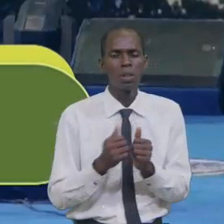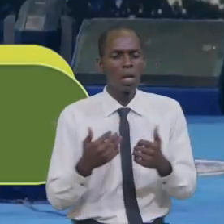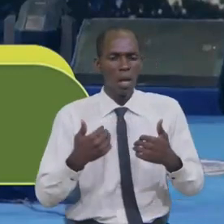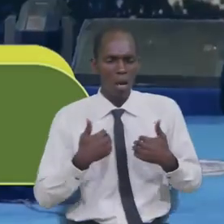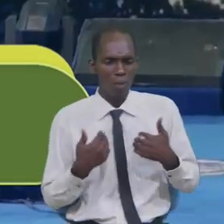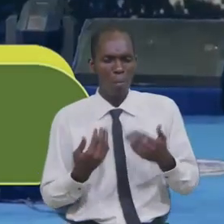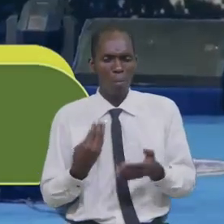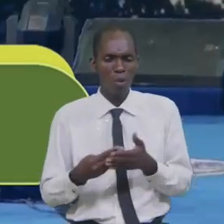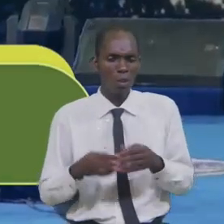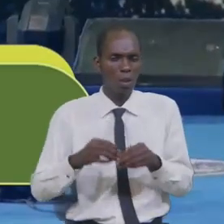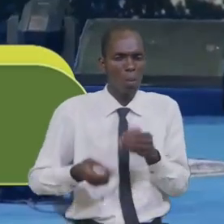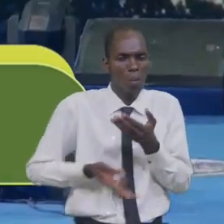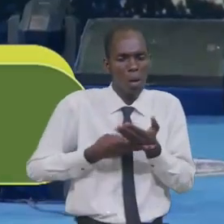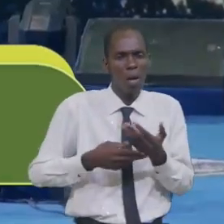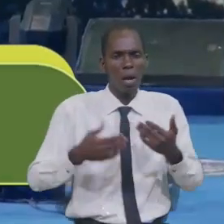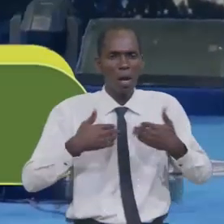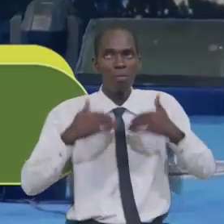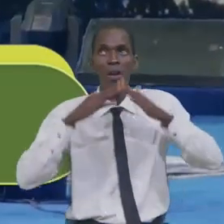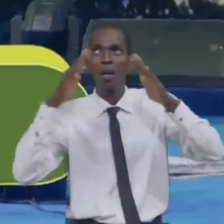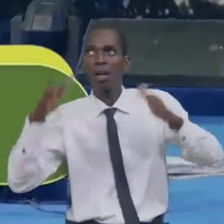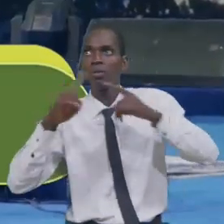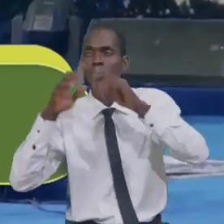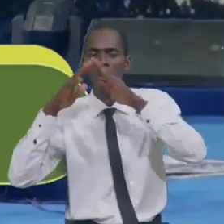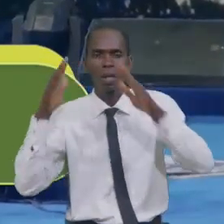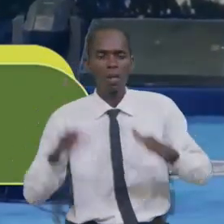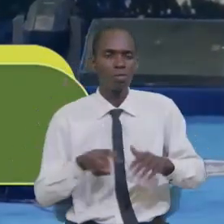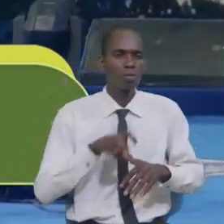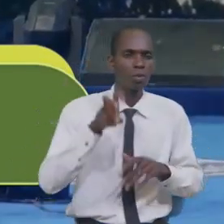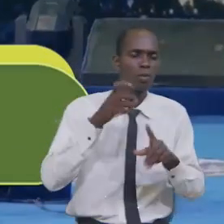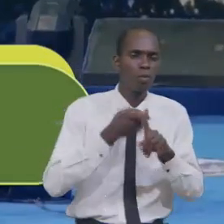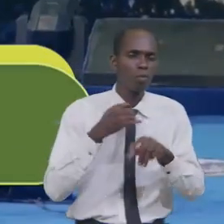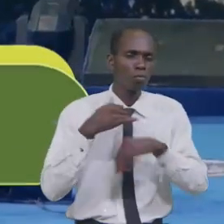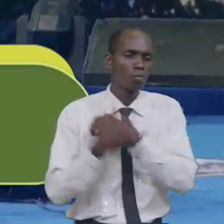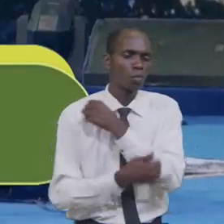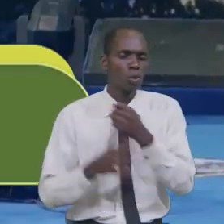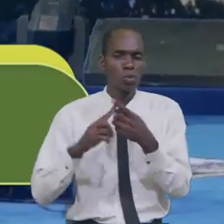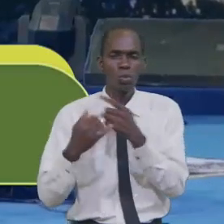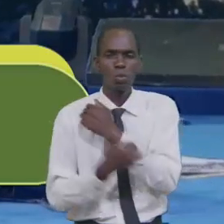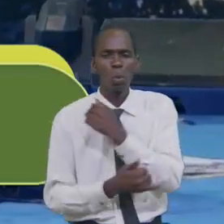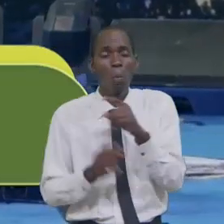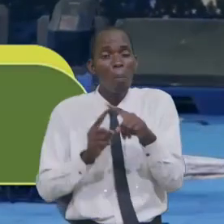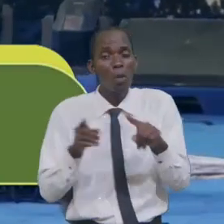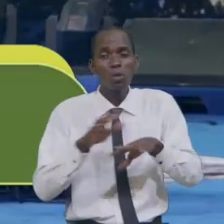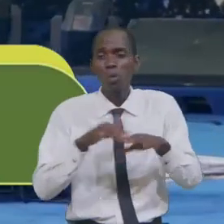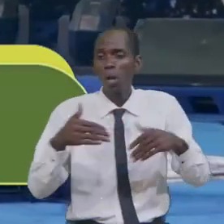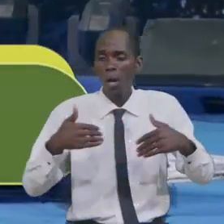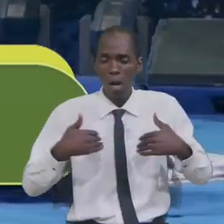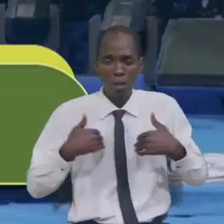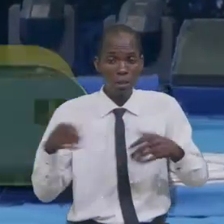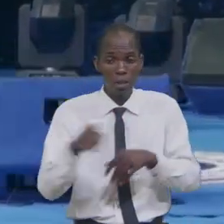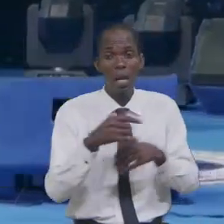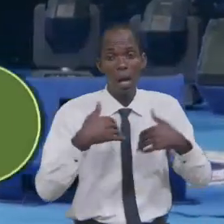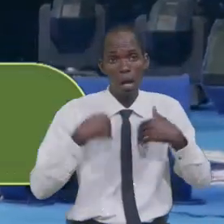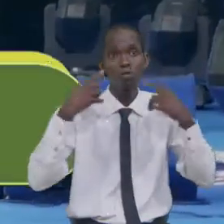from house to house, from nation to nation, but they have success without salvation. Number two,